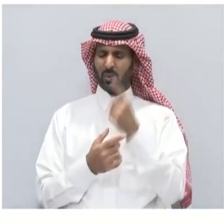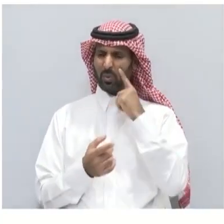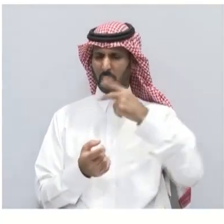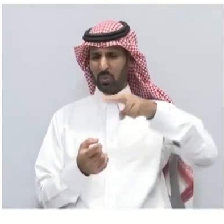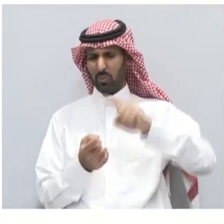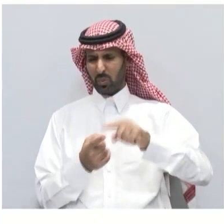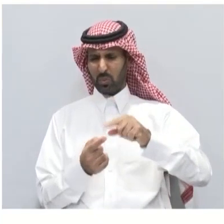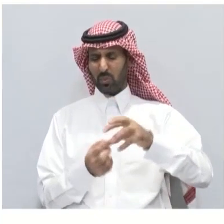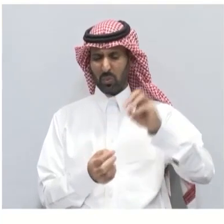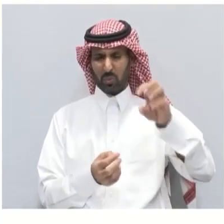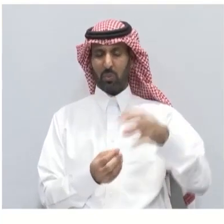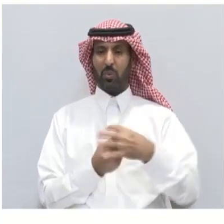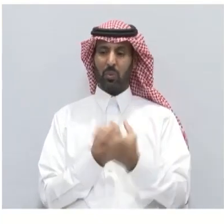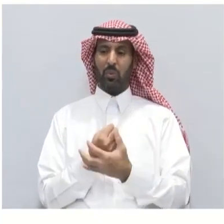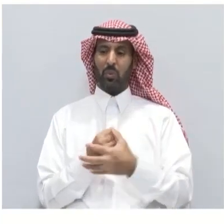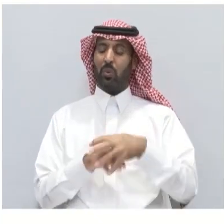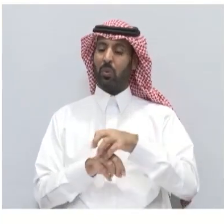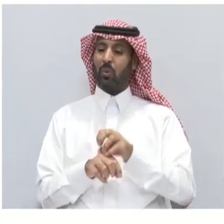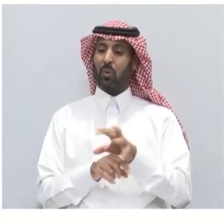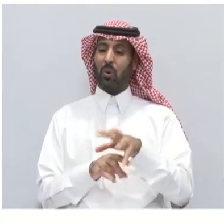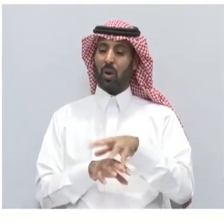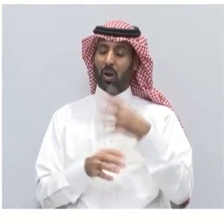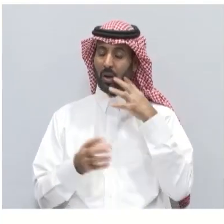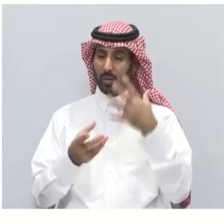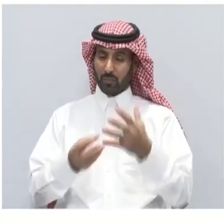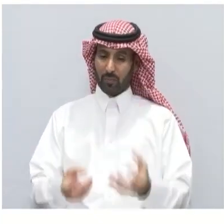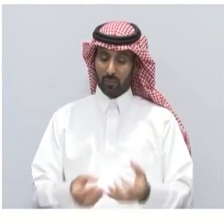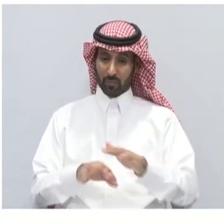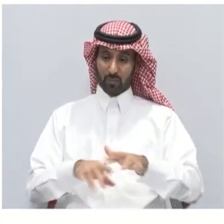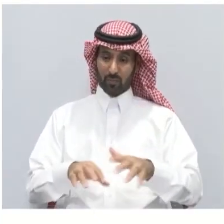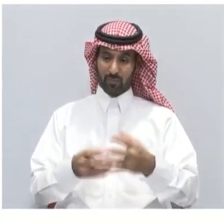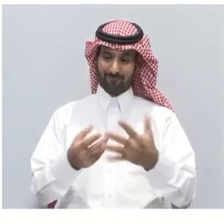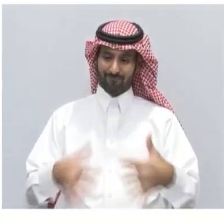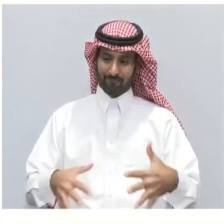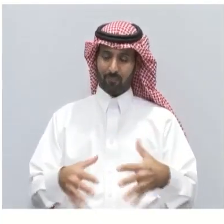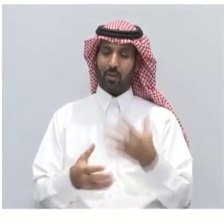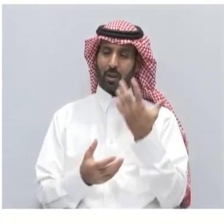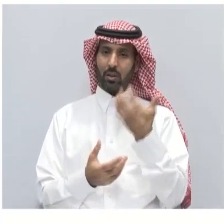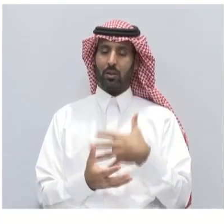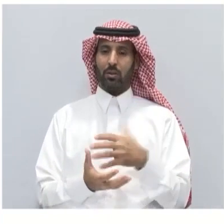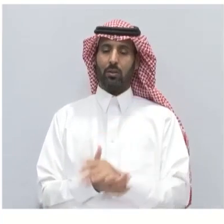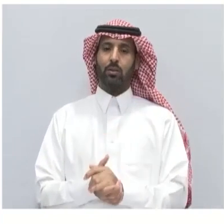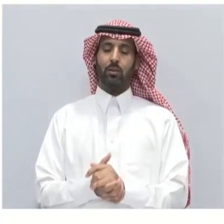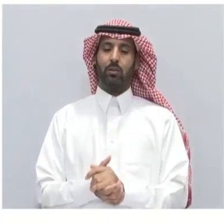threat. There are lots of viruses. They can harm your computer or even your cell phone. So be